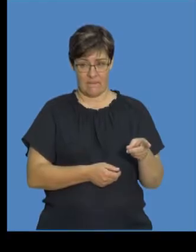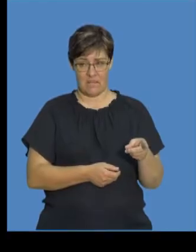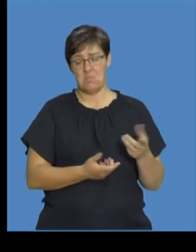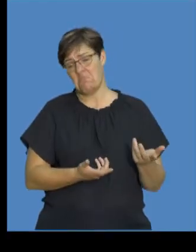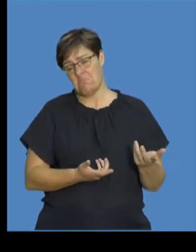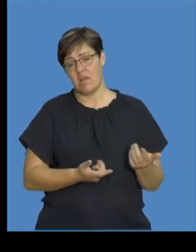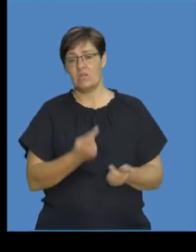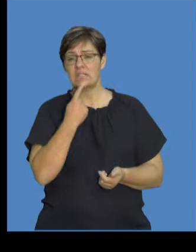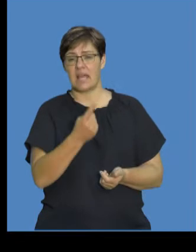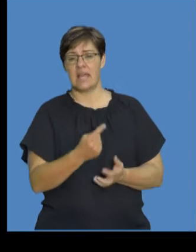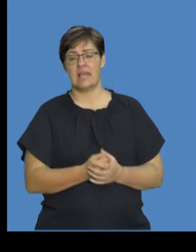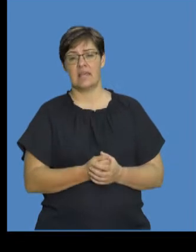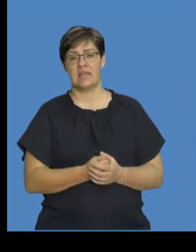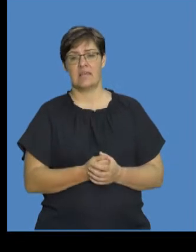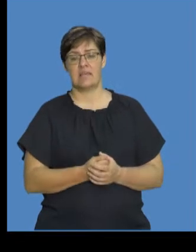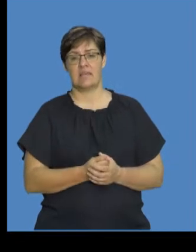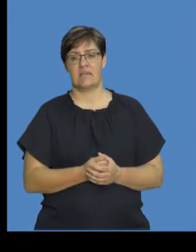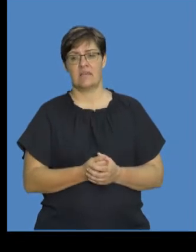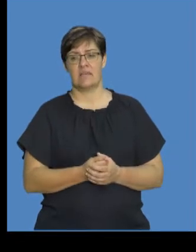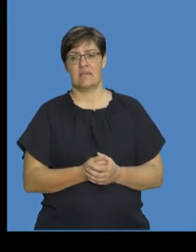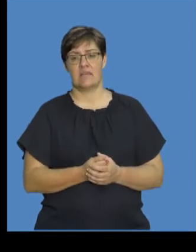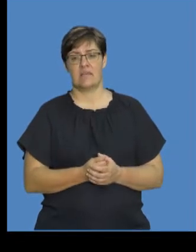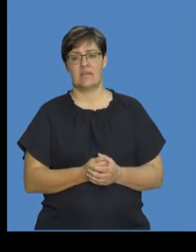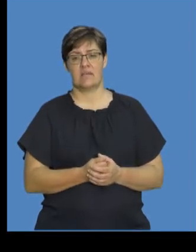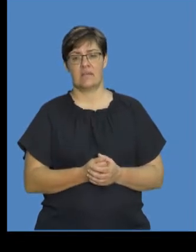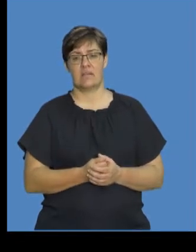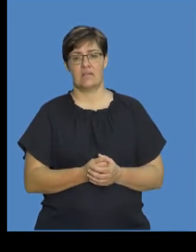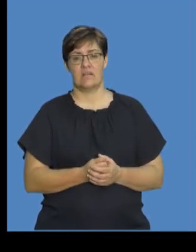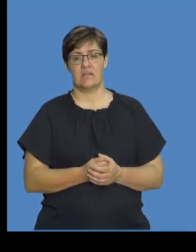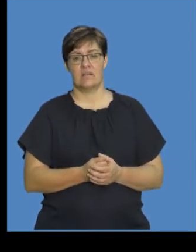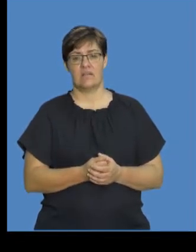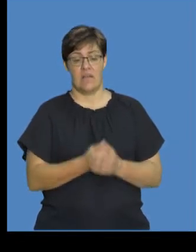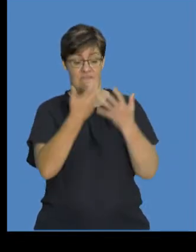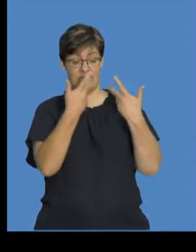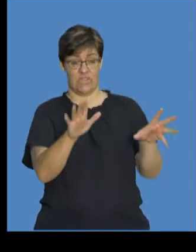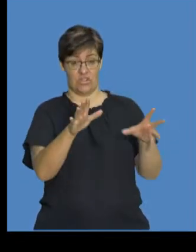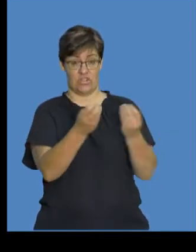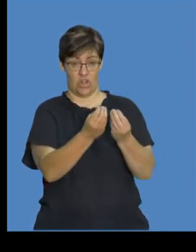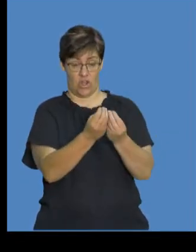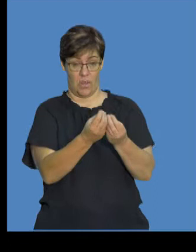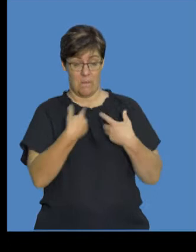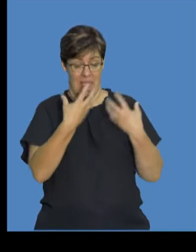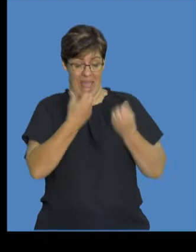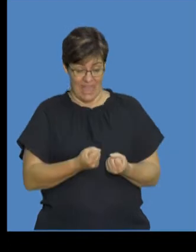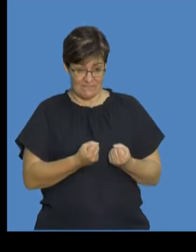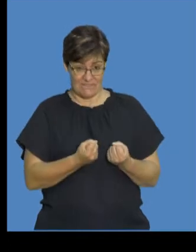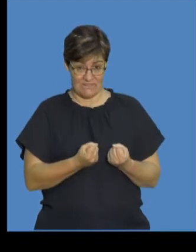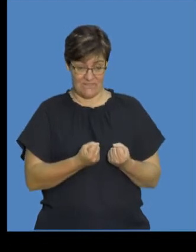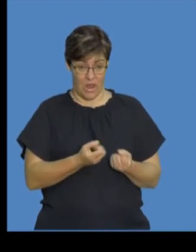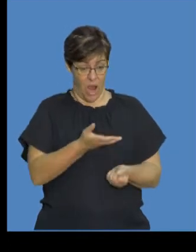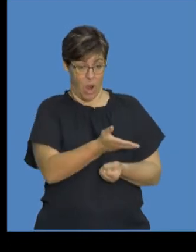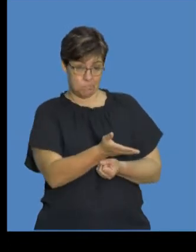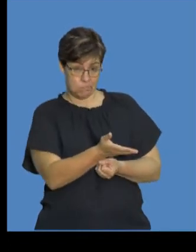if you are told the value of the goods, the finished goods on hand for